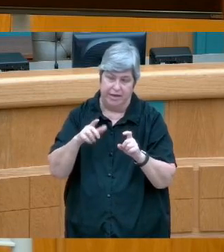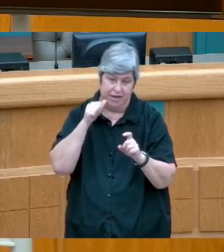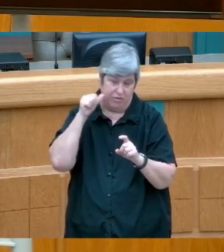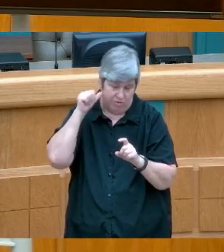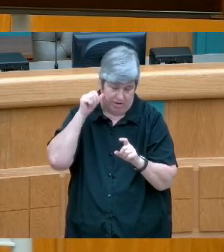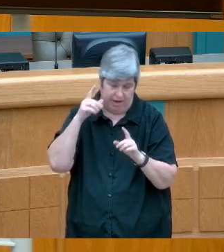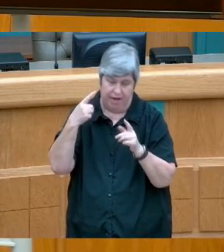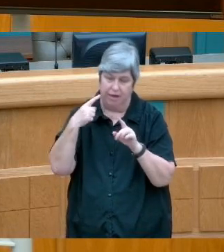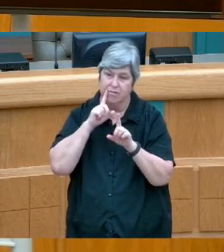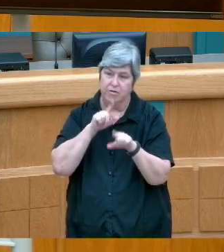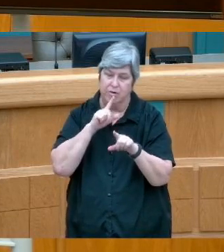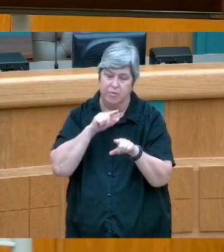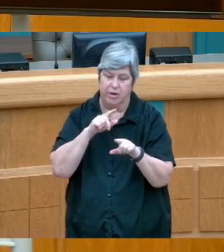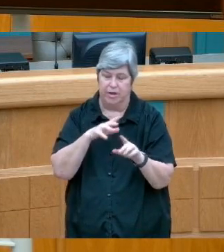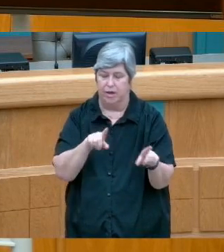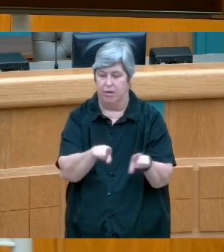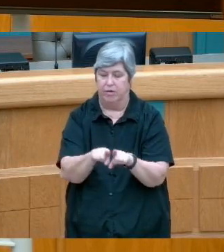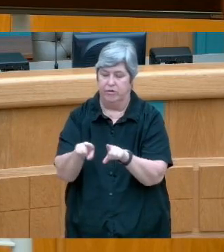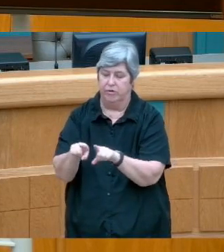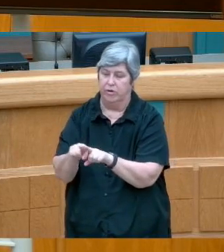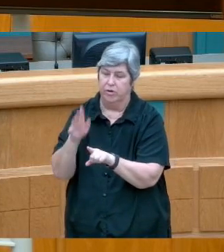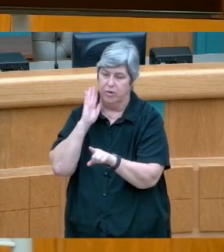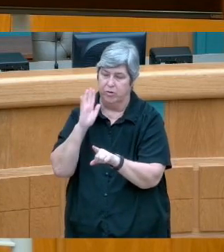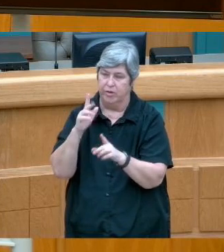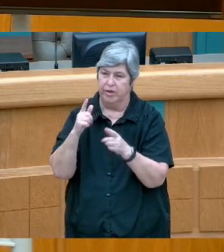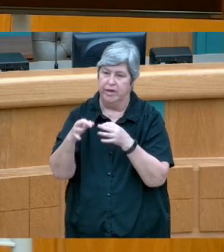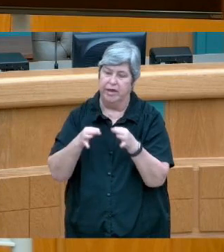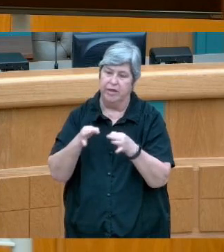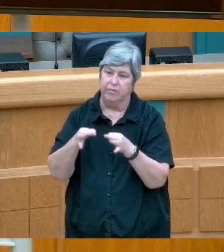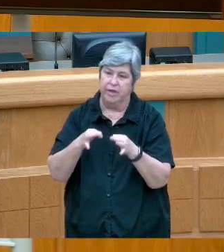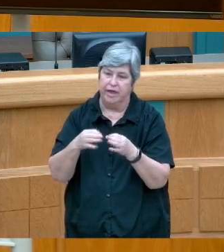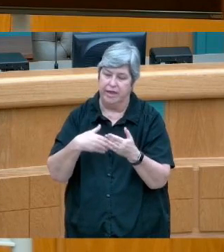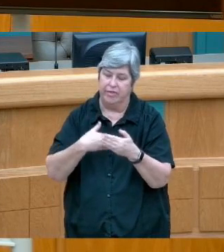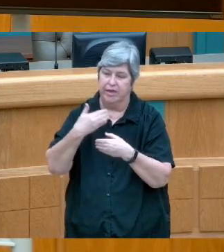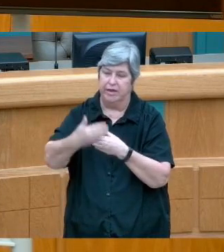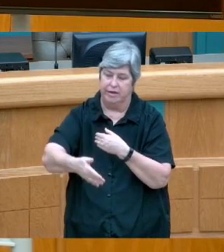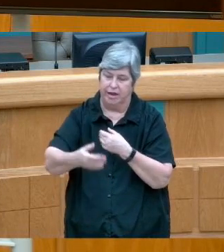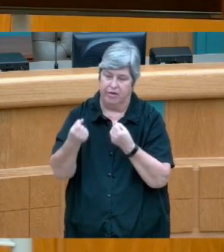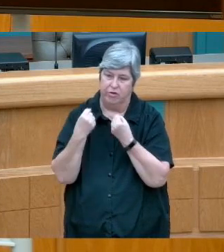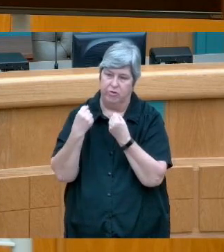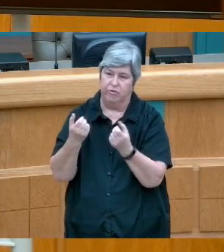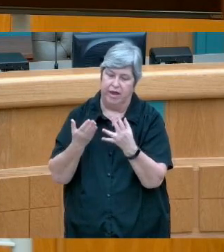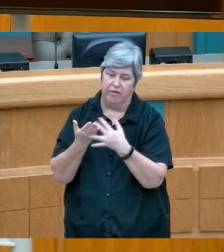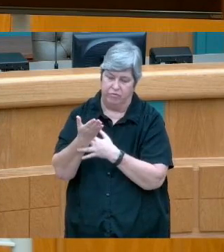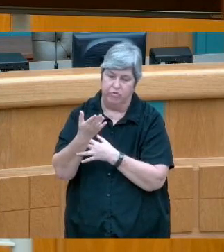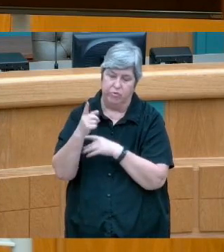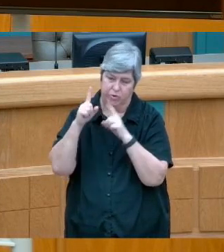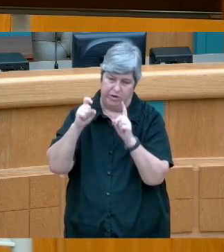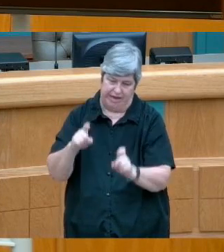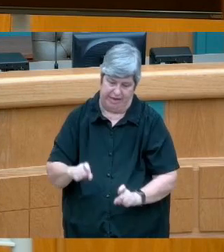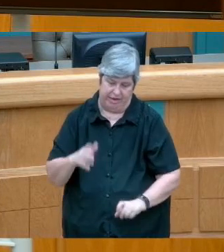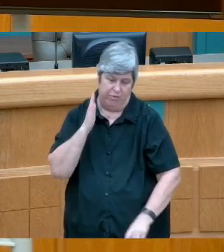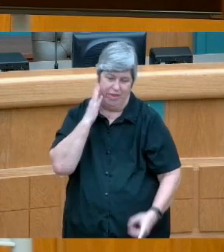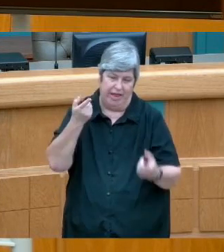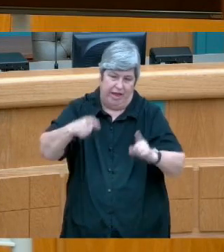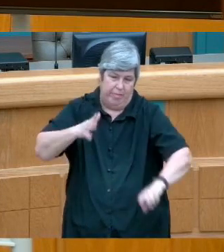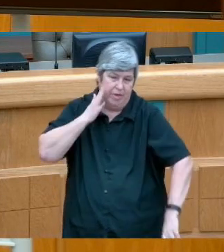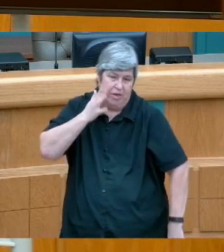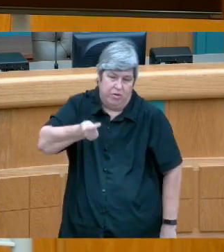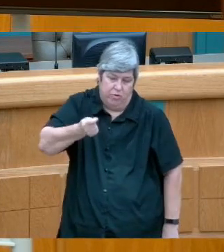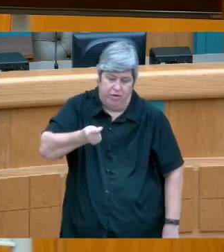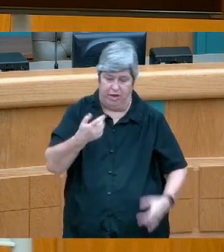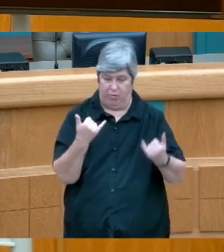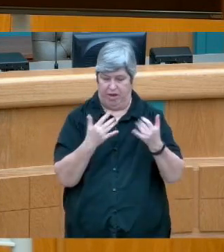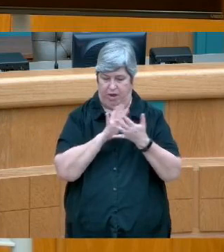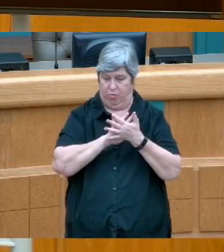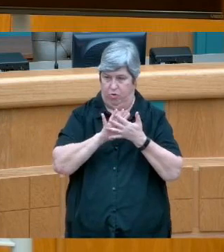got. And then she'll also talk about the drive-through testing that's going to take place Tuesday. We're pre-screening and getting